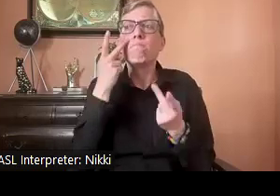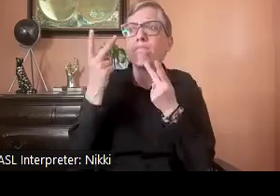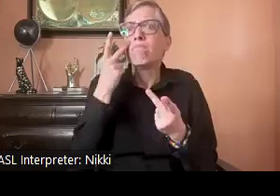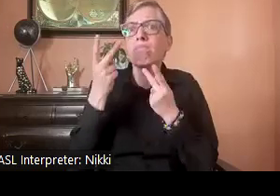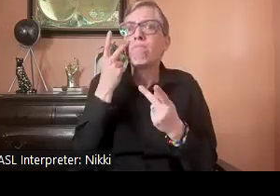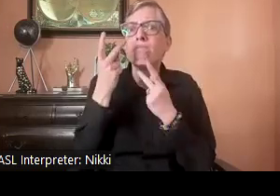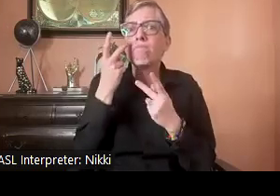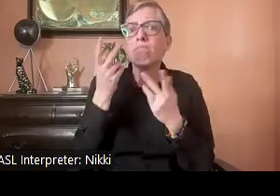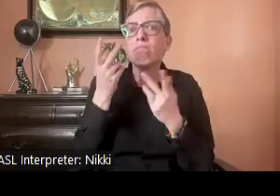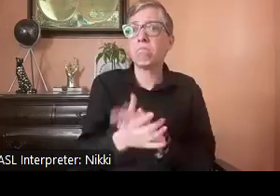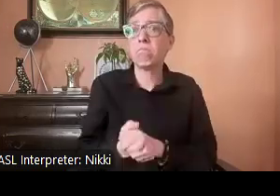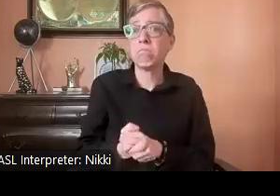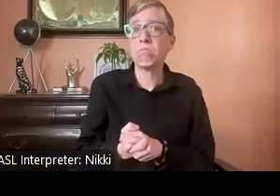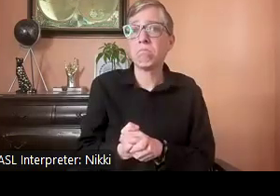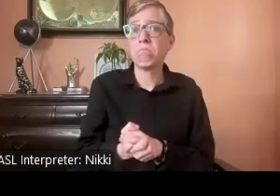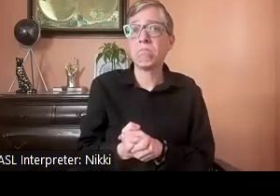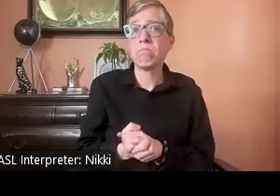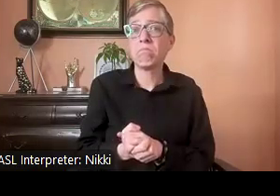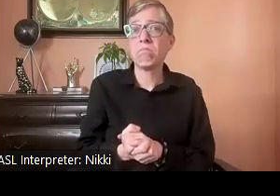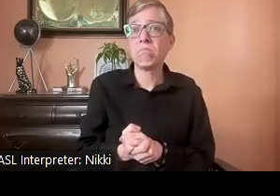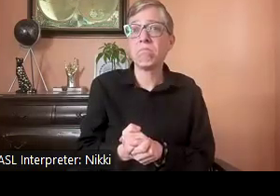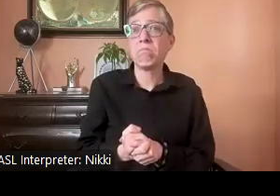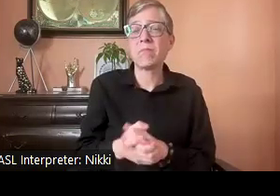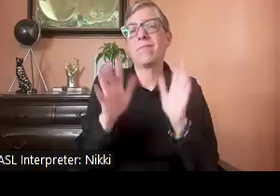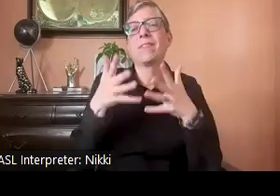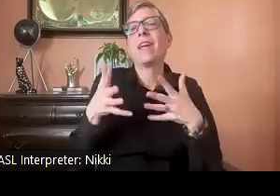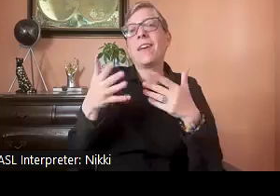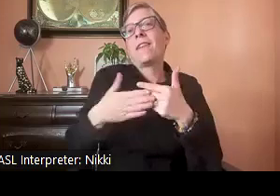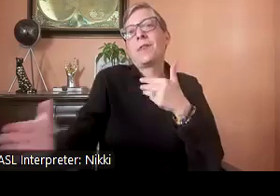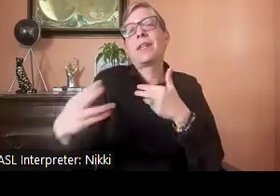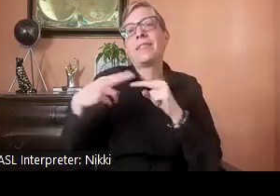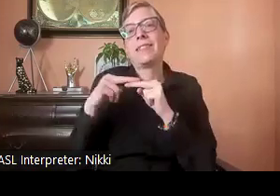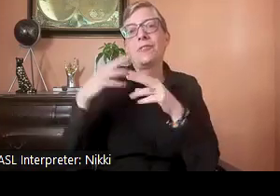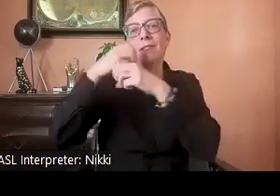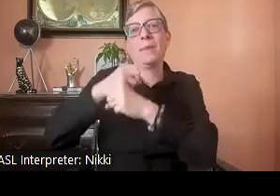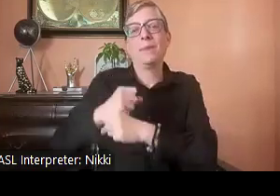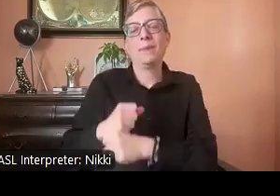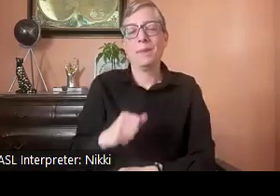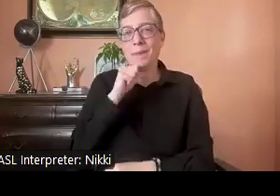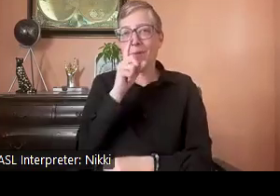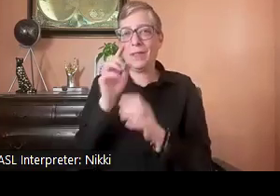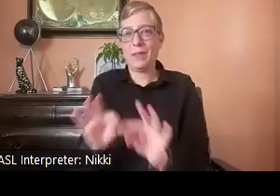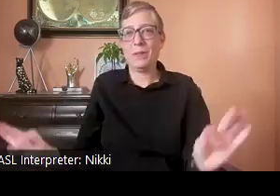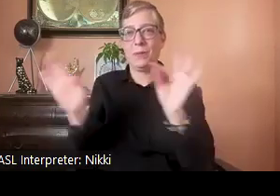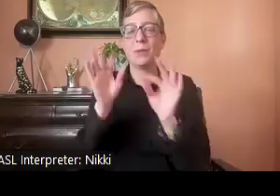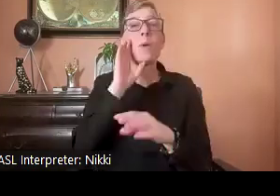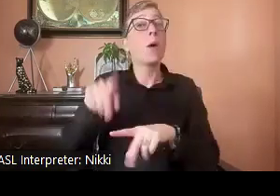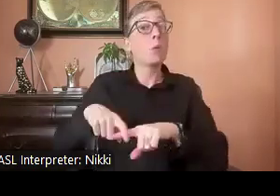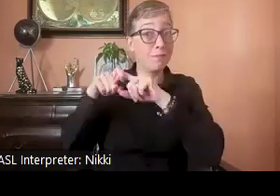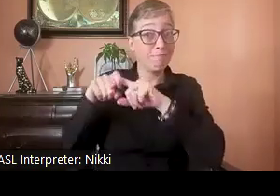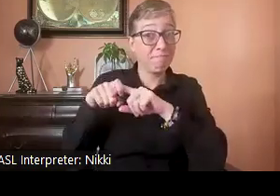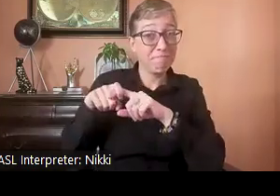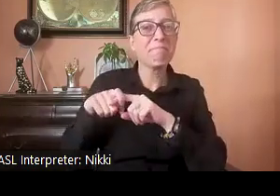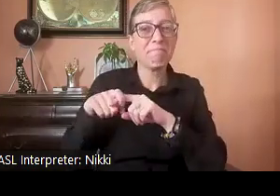Yeah, so I think rest are just summary slides. It's not very important. So I'll stop there and